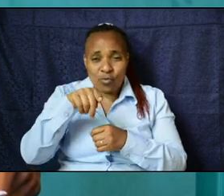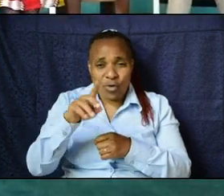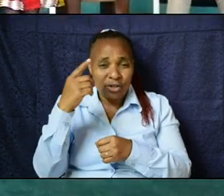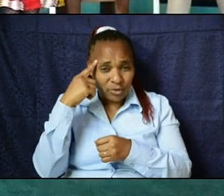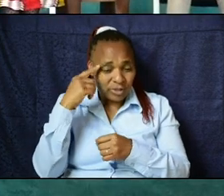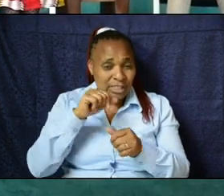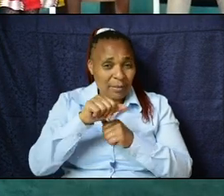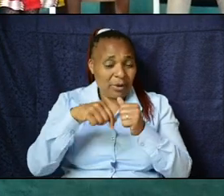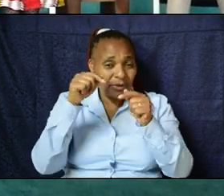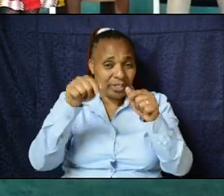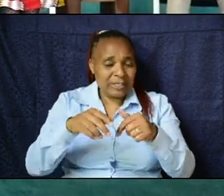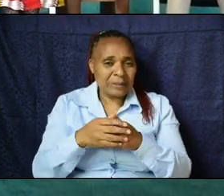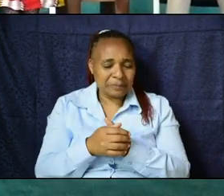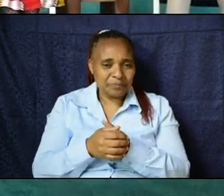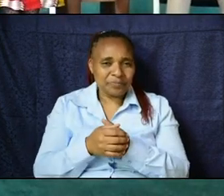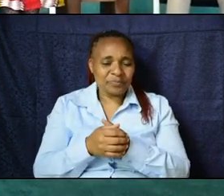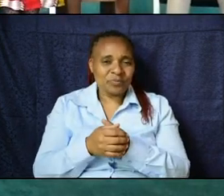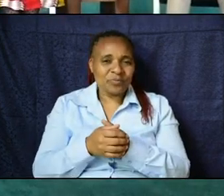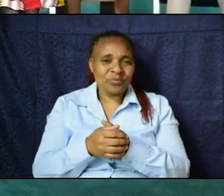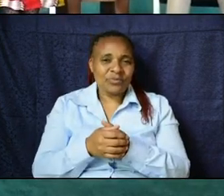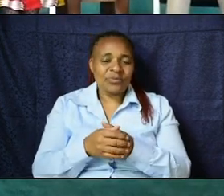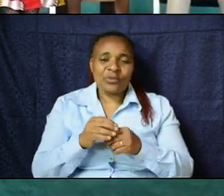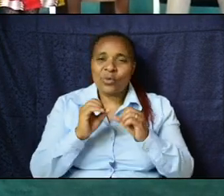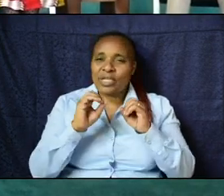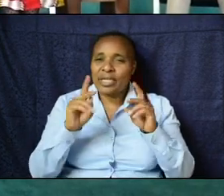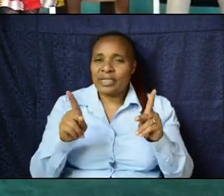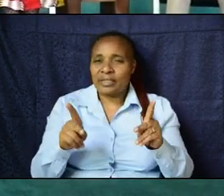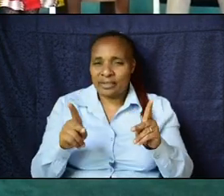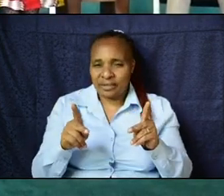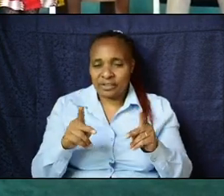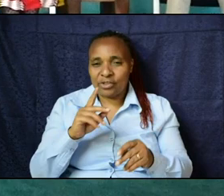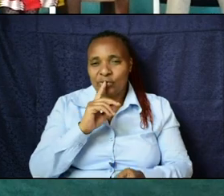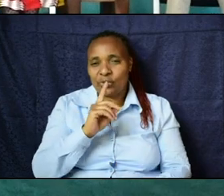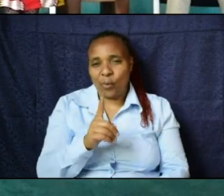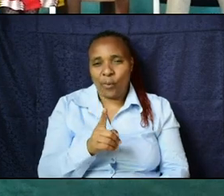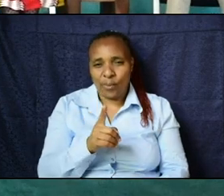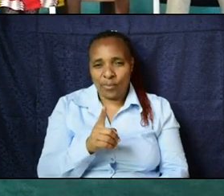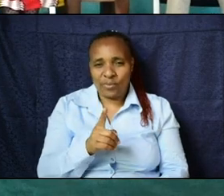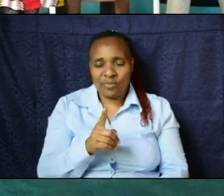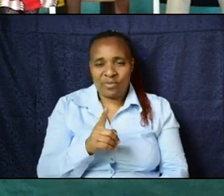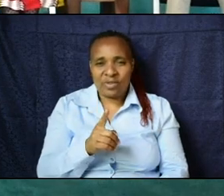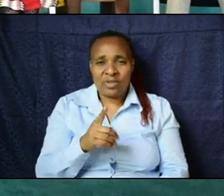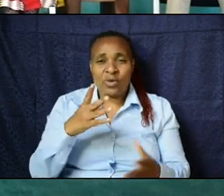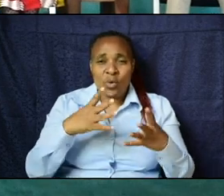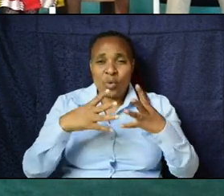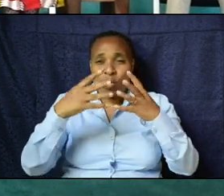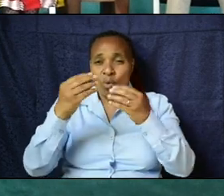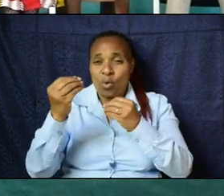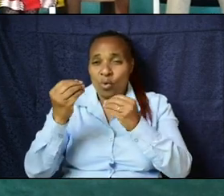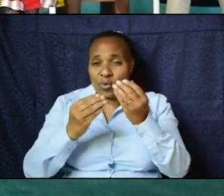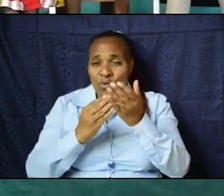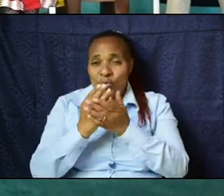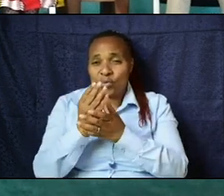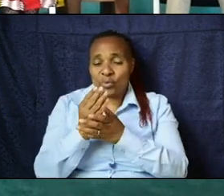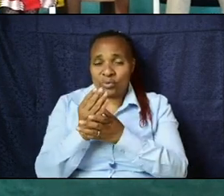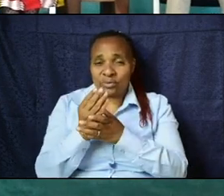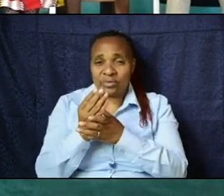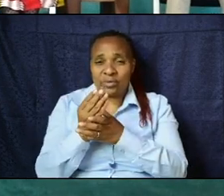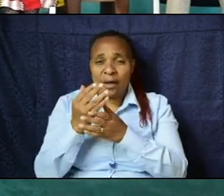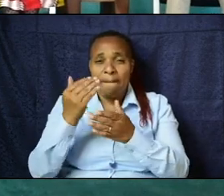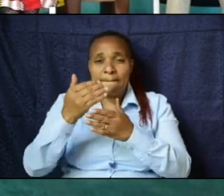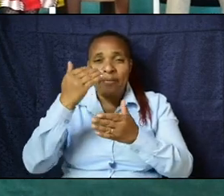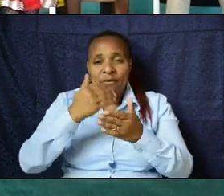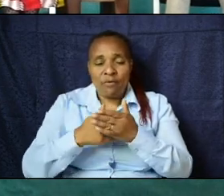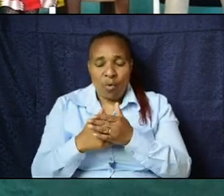this? I don't mind. Mm-hmm. So we can go through the what do you think section. And before